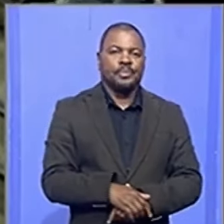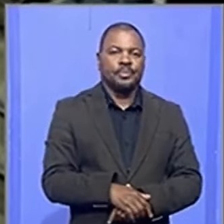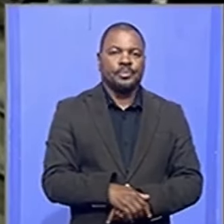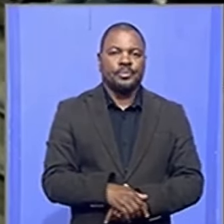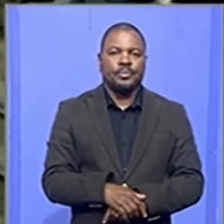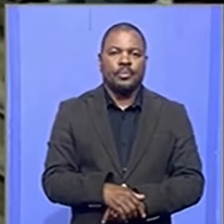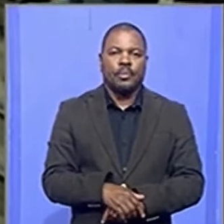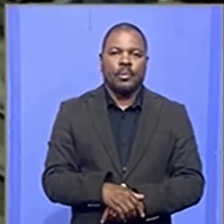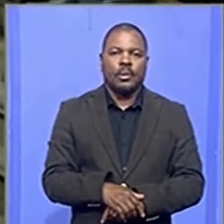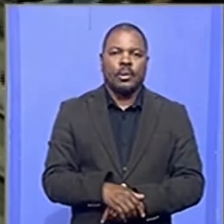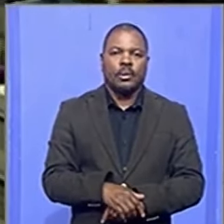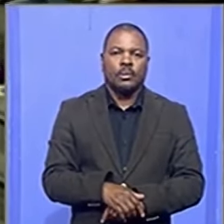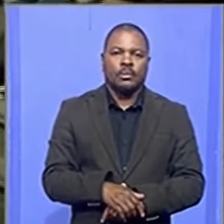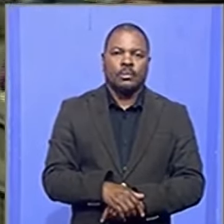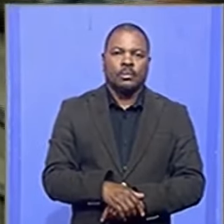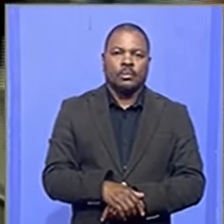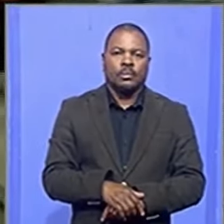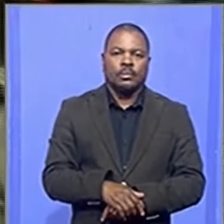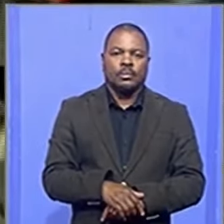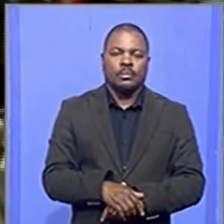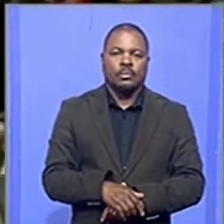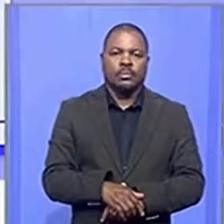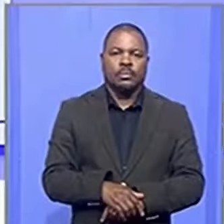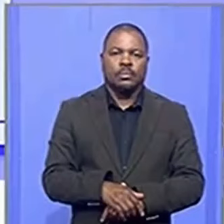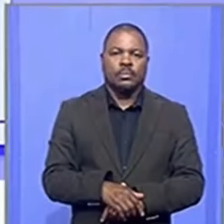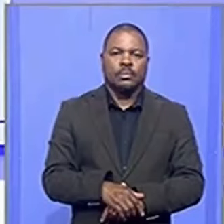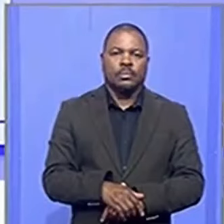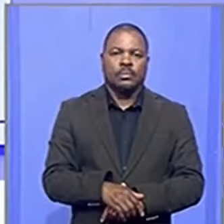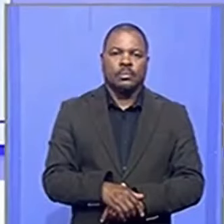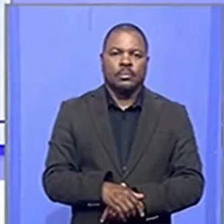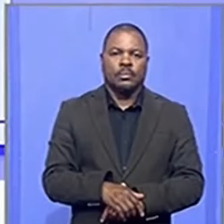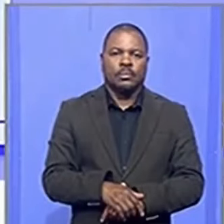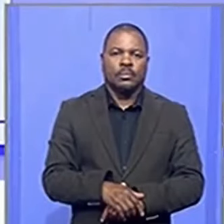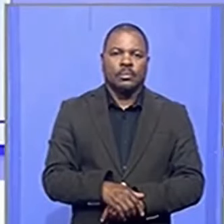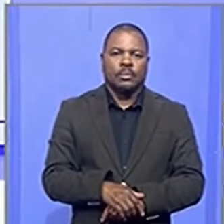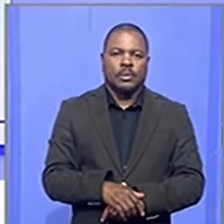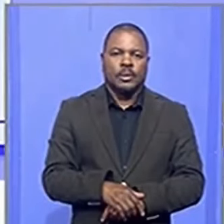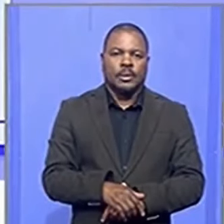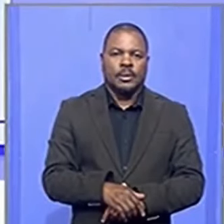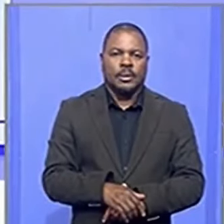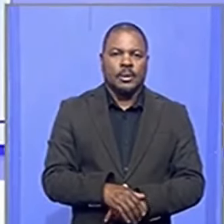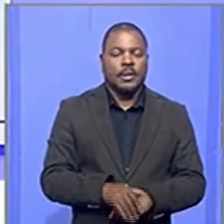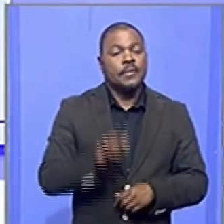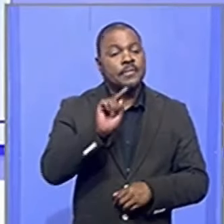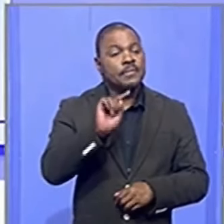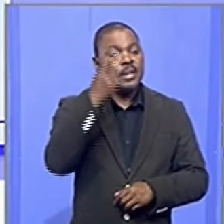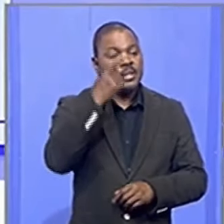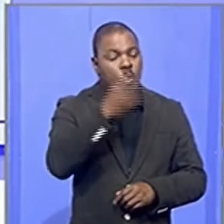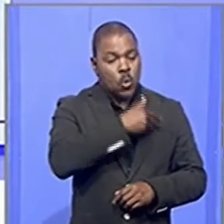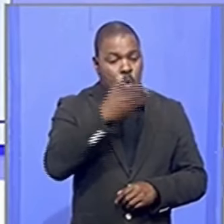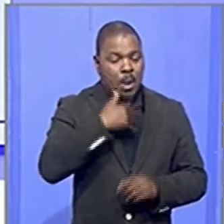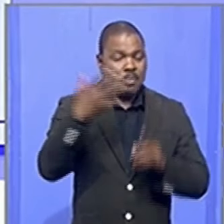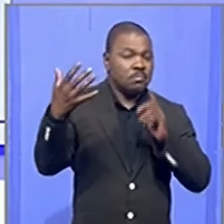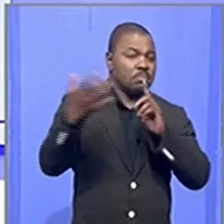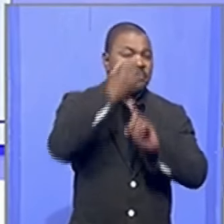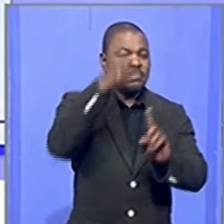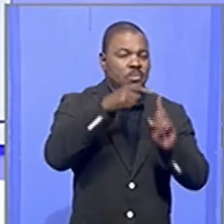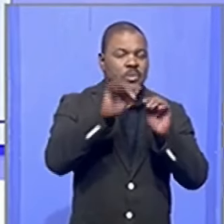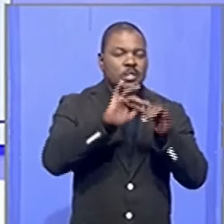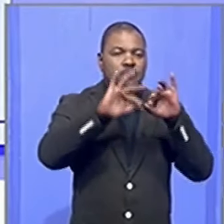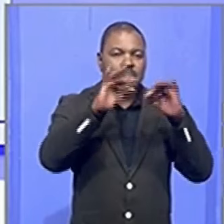Ramara wa ditaba tša SABC Johannesburg. Mothopasefoka wa mathomo wa mosadi ka Afrika Borwa papading